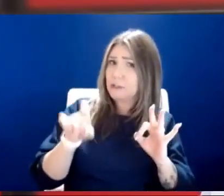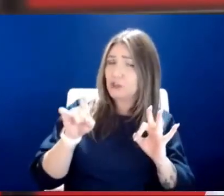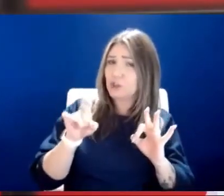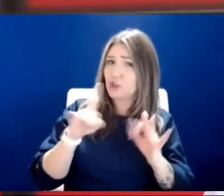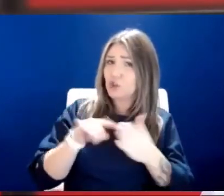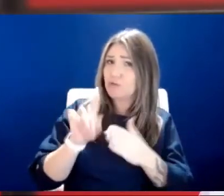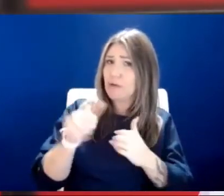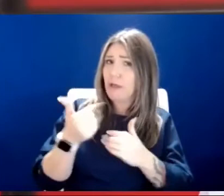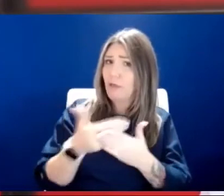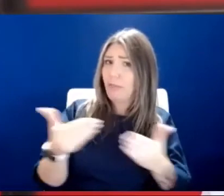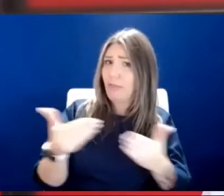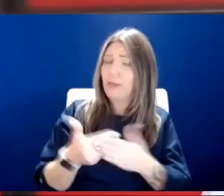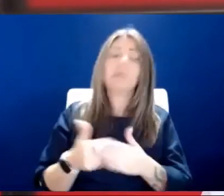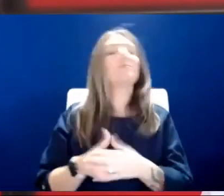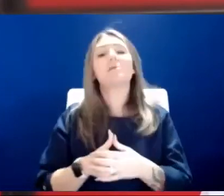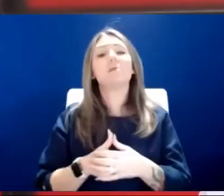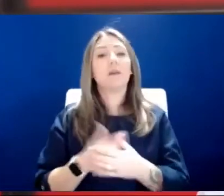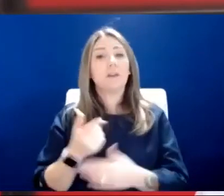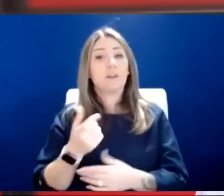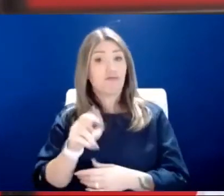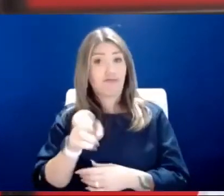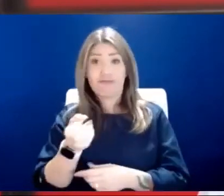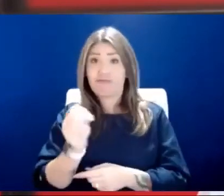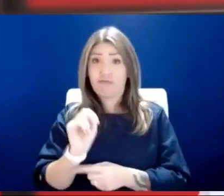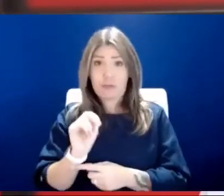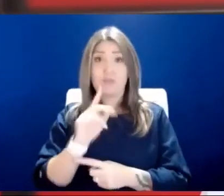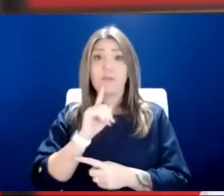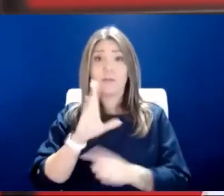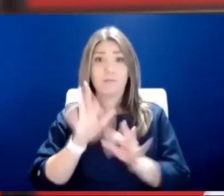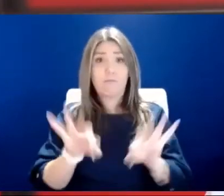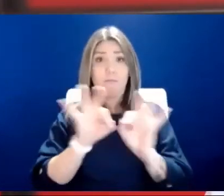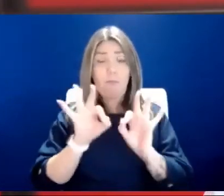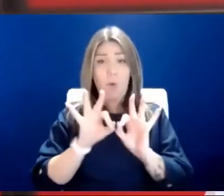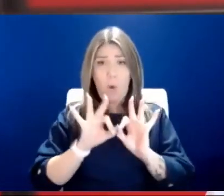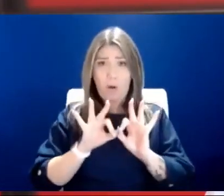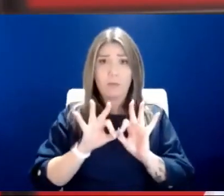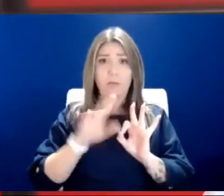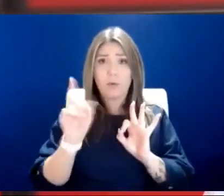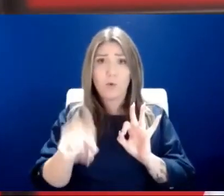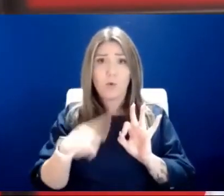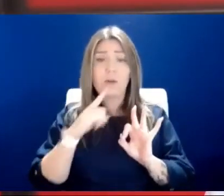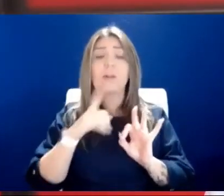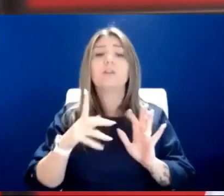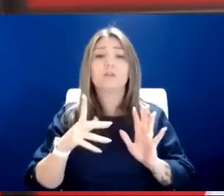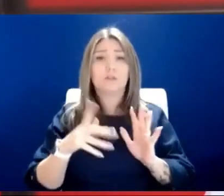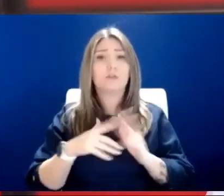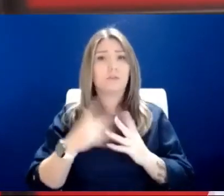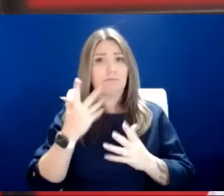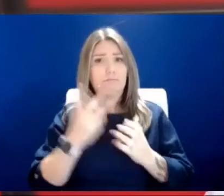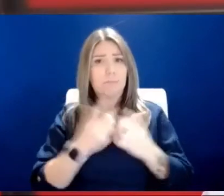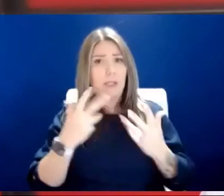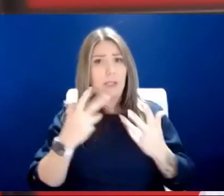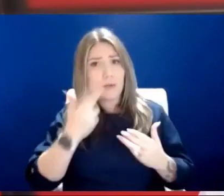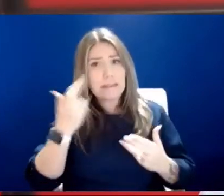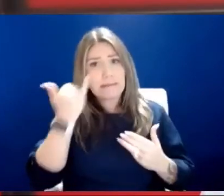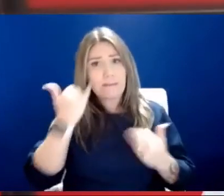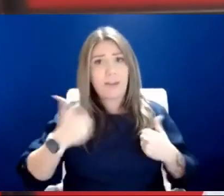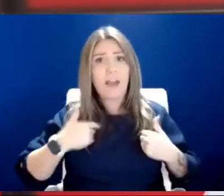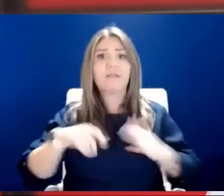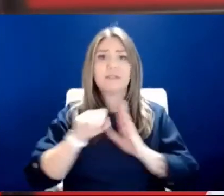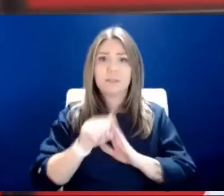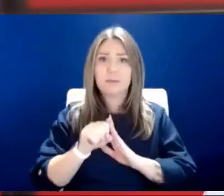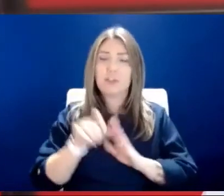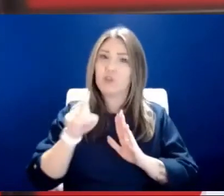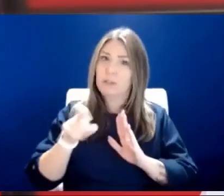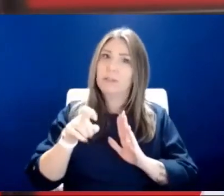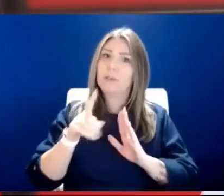Gretchen, this is an important question. There are many reasons to develop cardiac conditions. So if you're having symptoms, you need to be thoroughly investigated. That